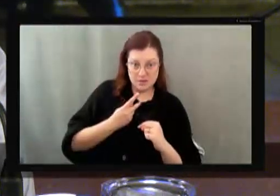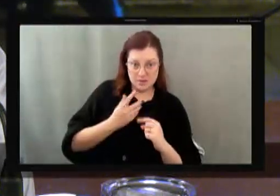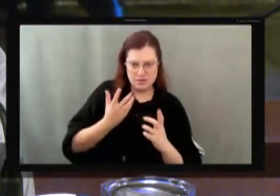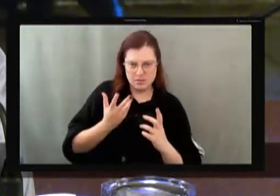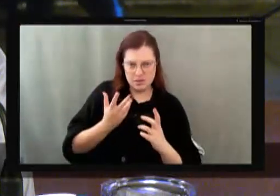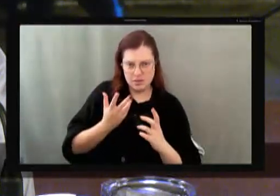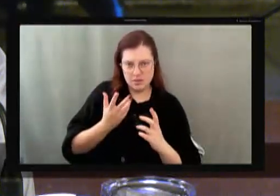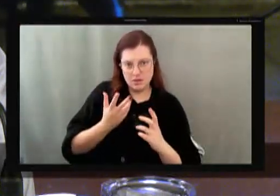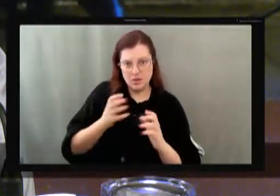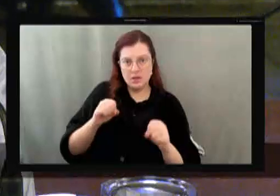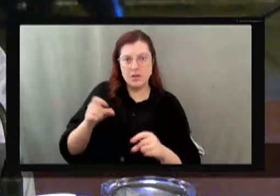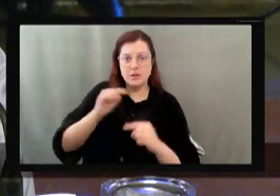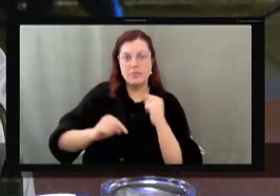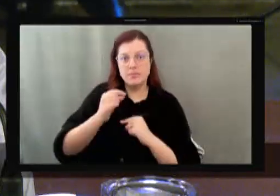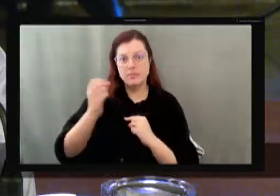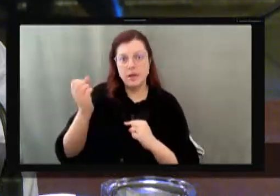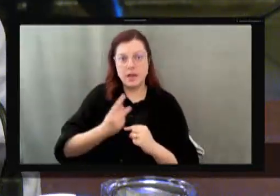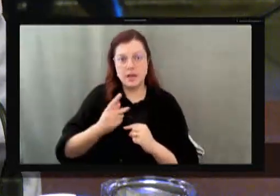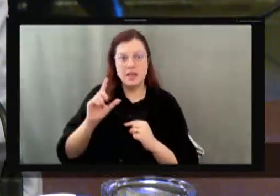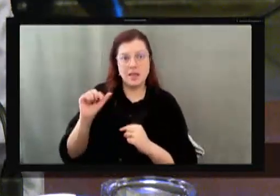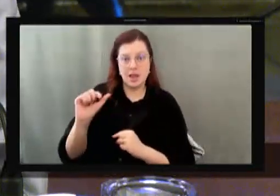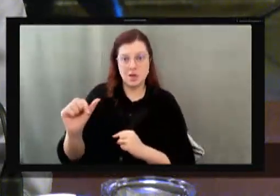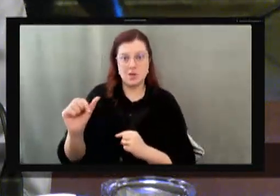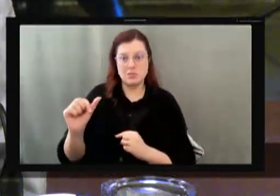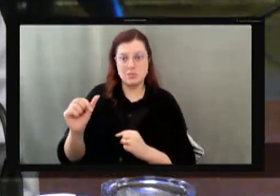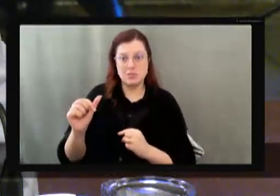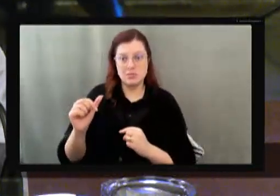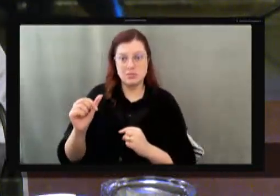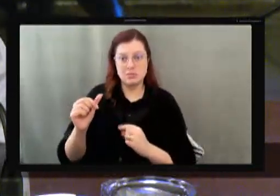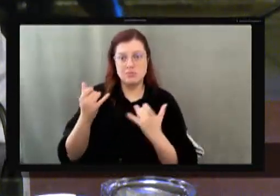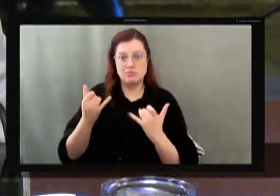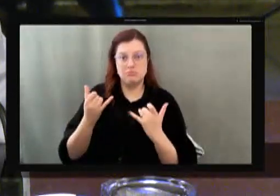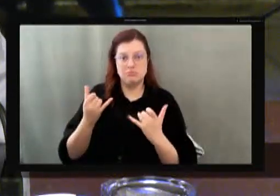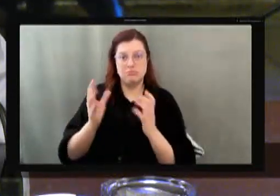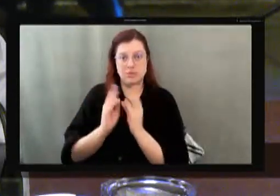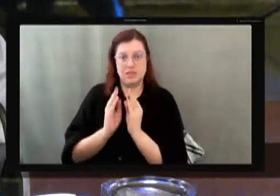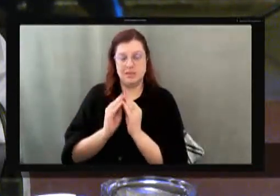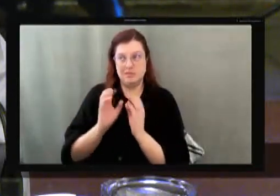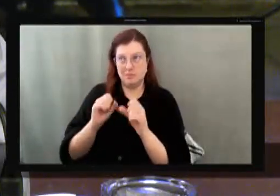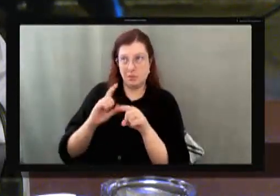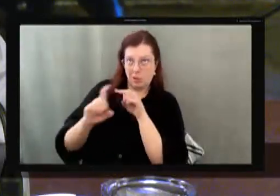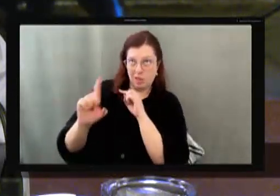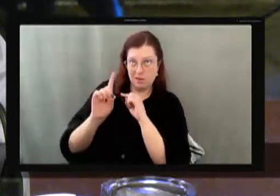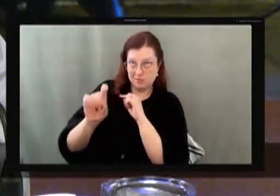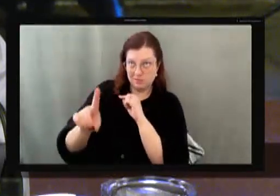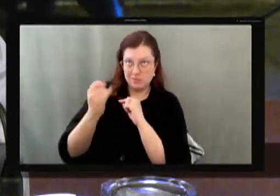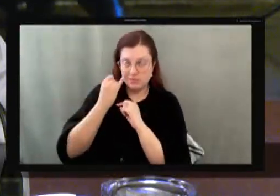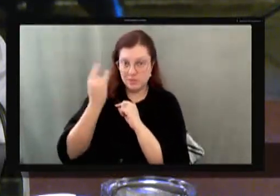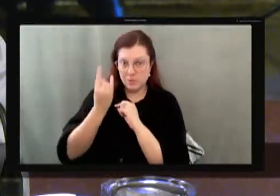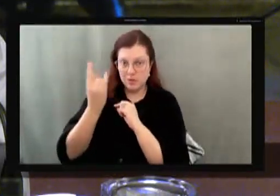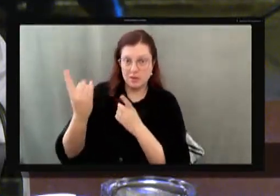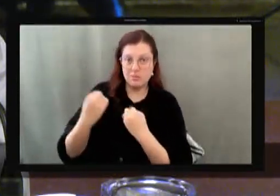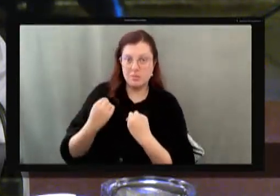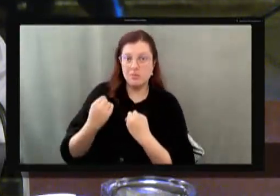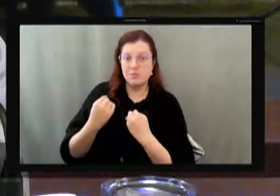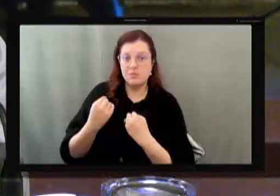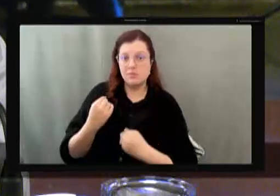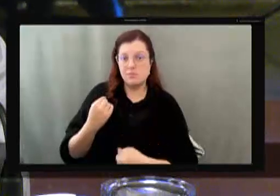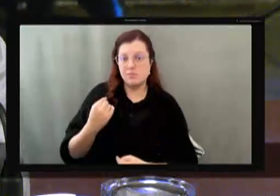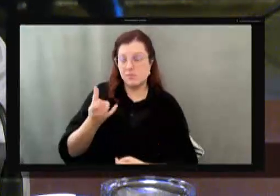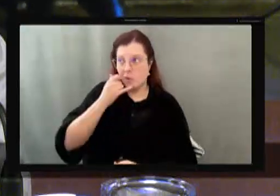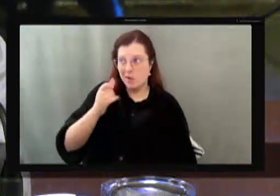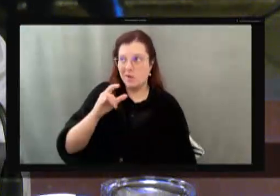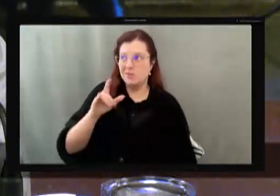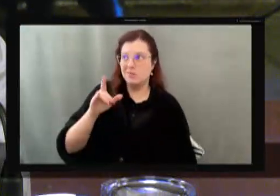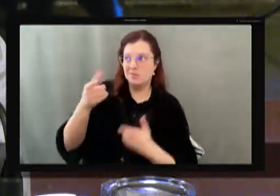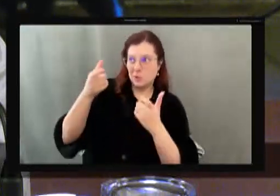if we can come back to this later in the session. Okay. We can call someone to be present here, either on Zoom. Is the clerk going to call Director Norman? Yes. Okay,